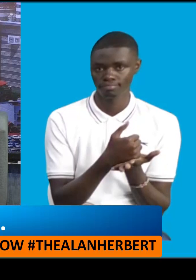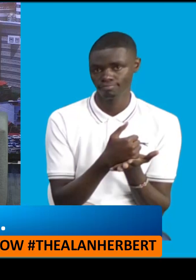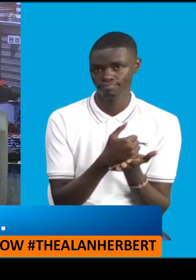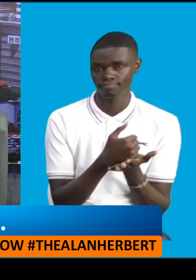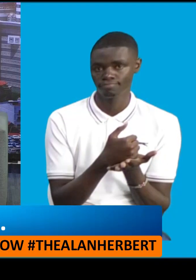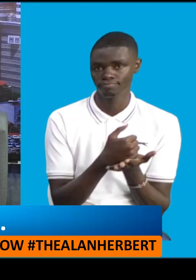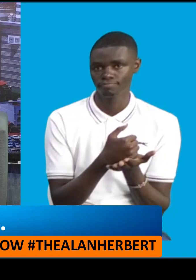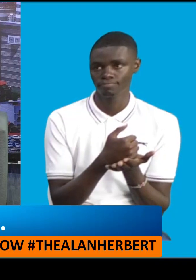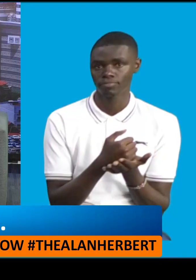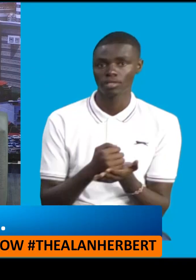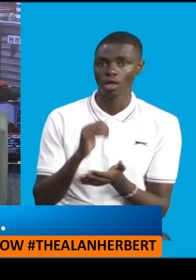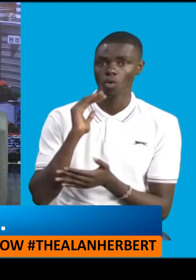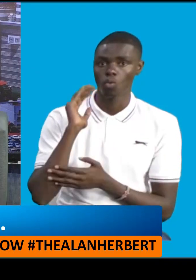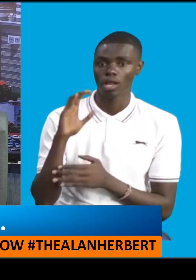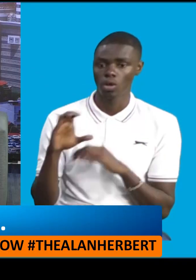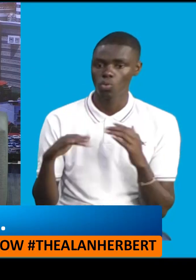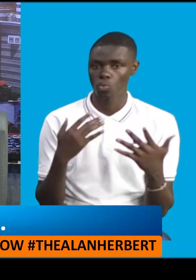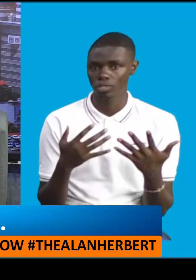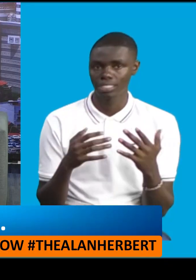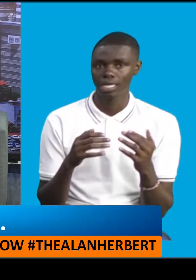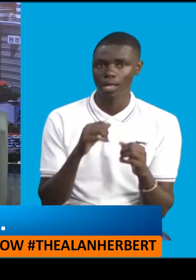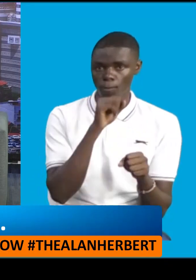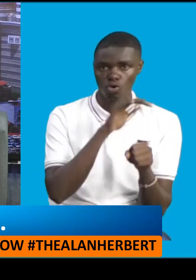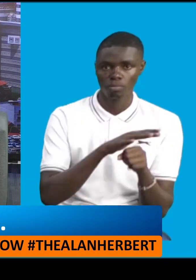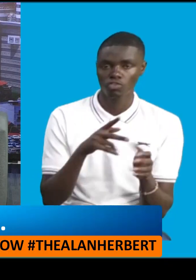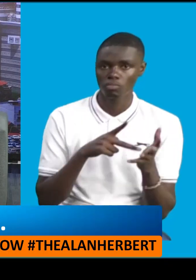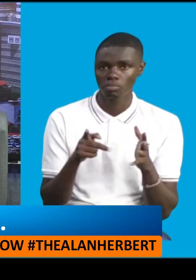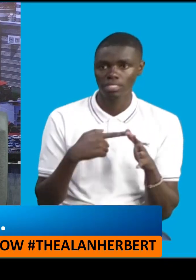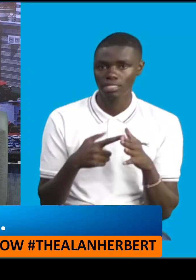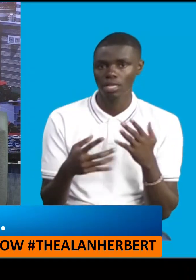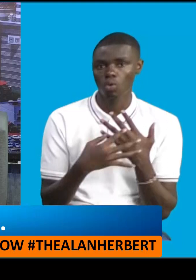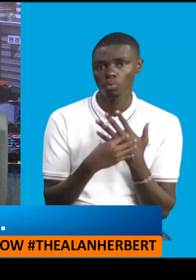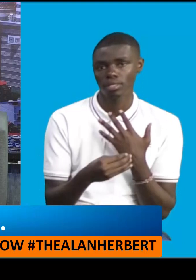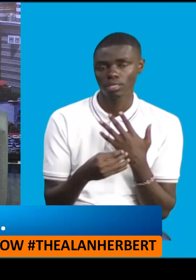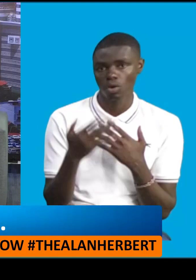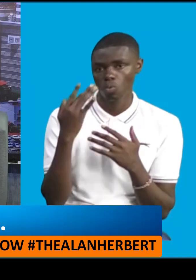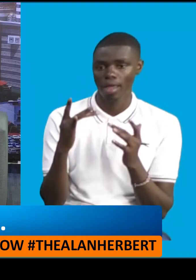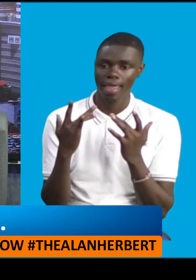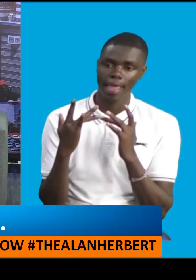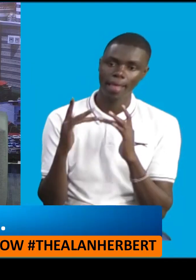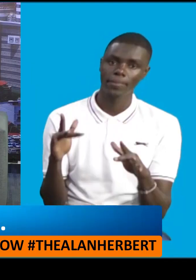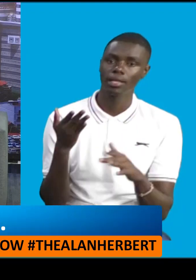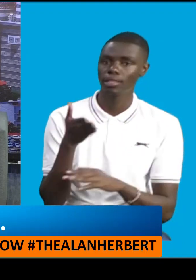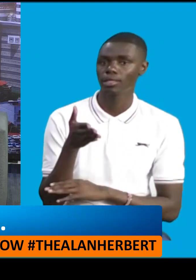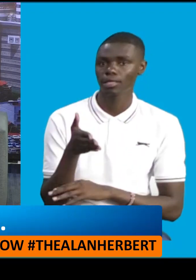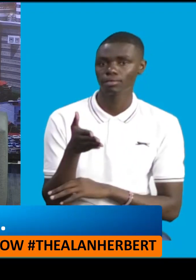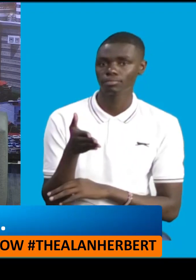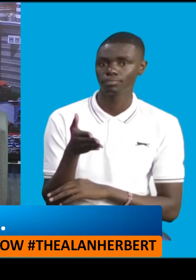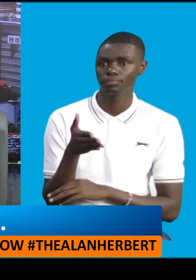CEO's office. Usually we will just do the guarantee of payment and copy you, because your email will be